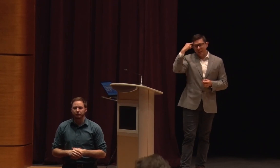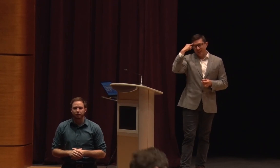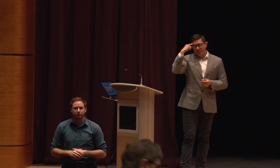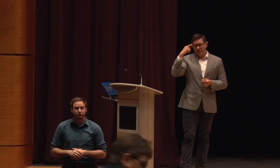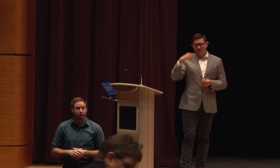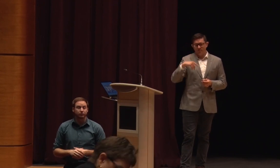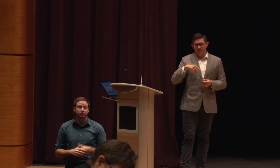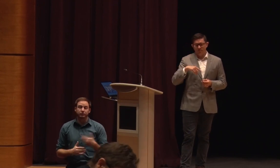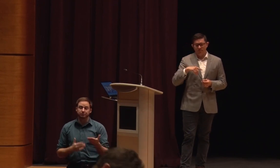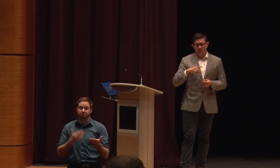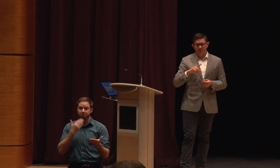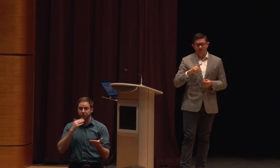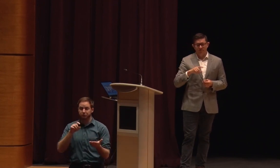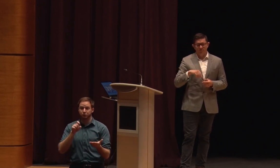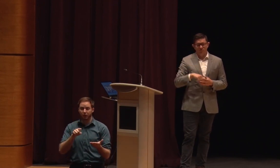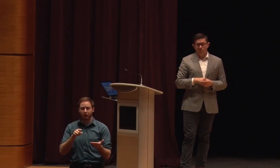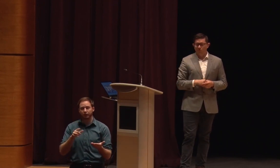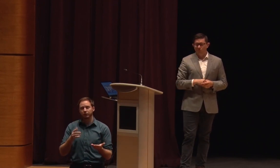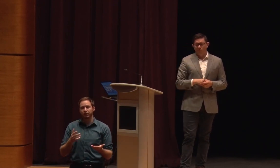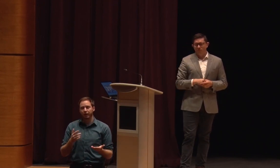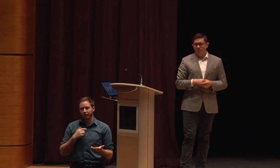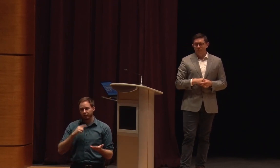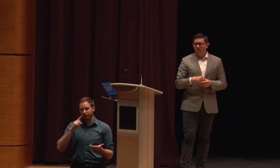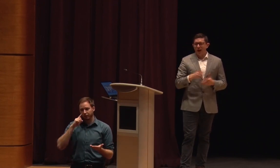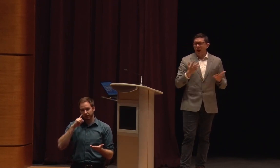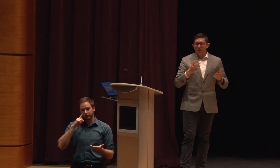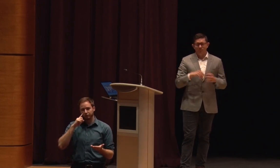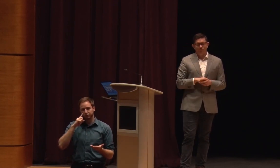No, that's a very good question. I think